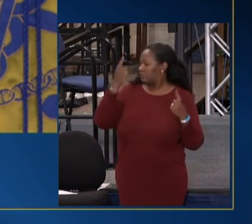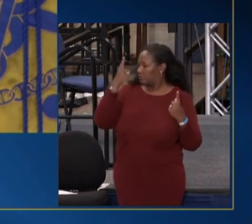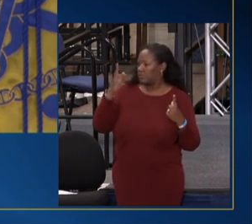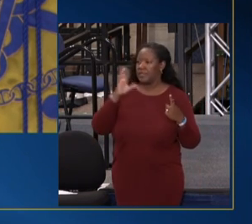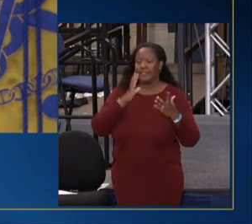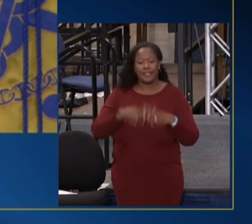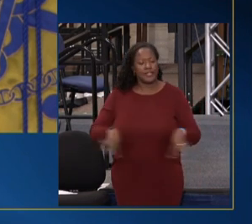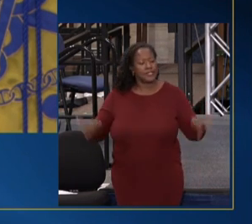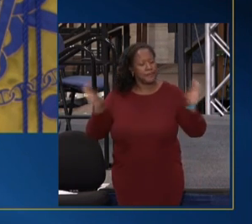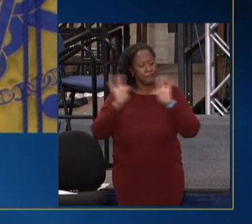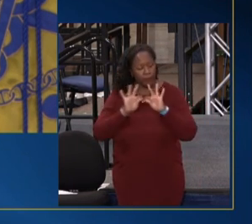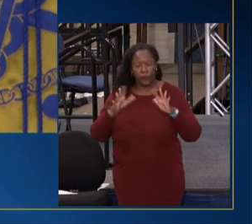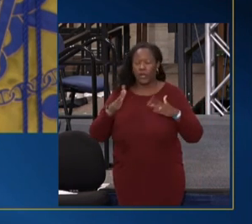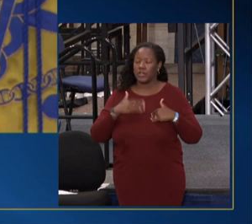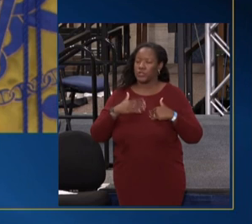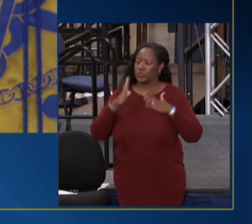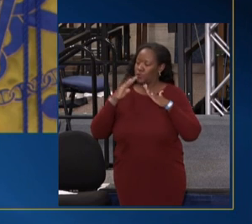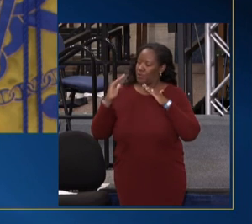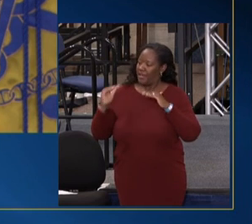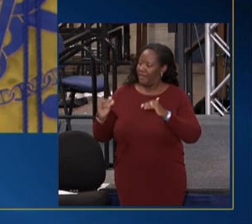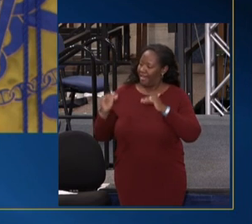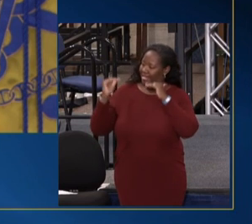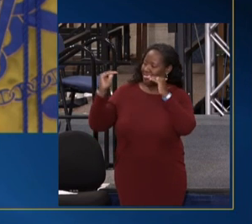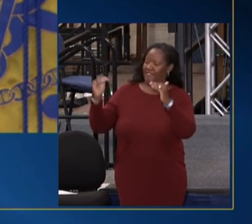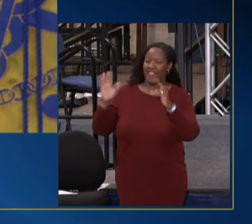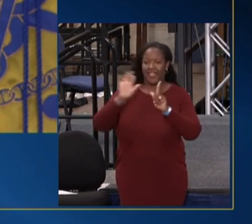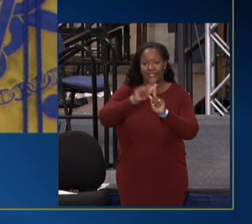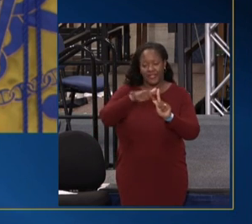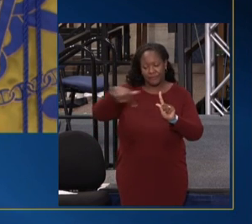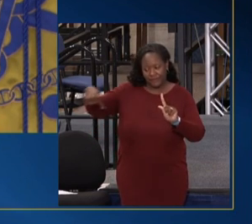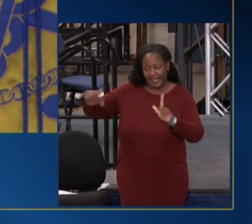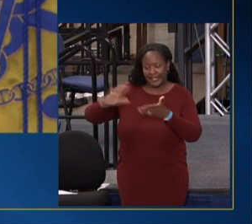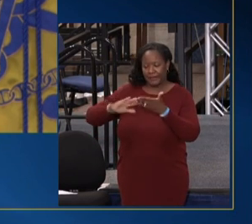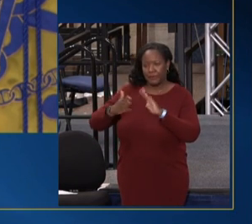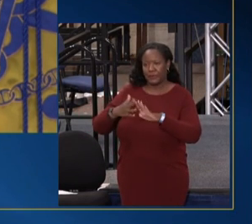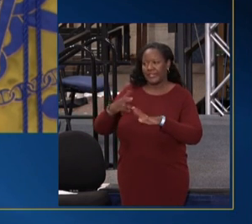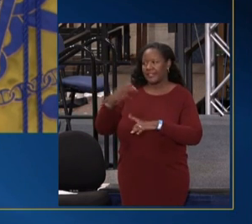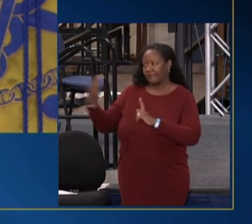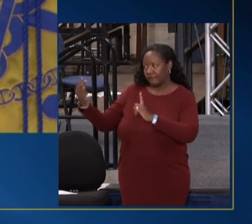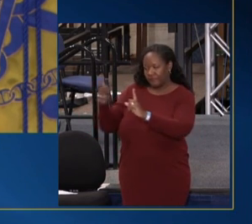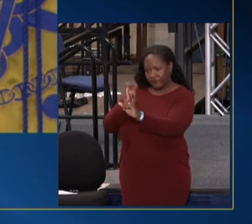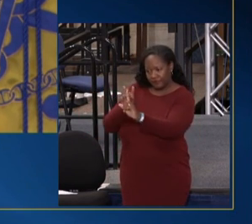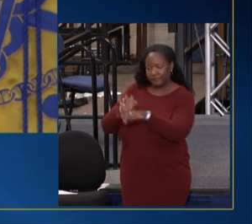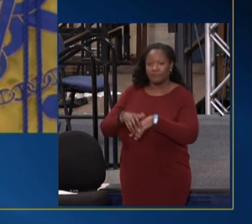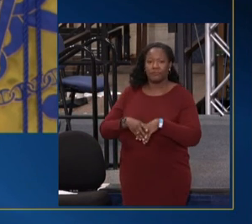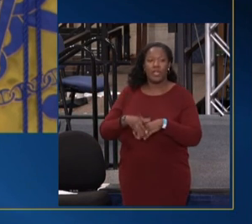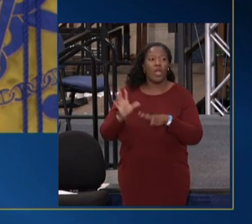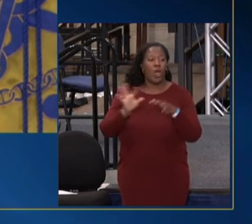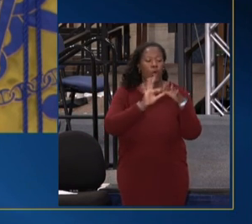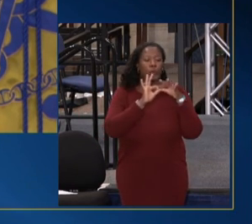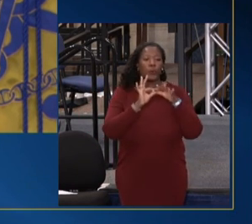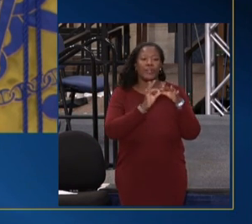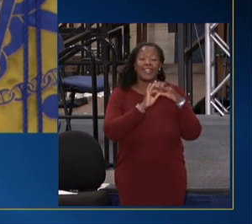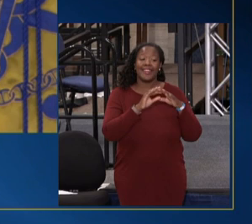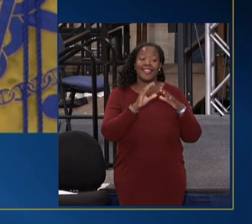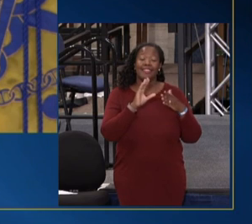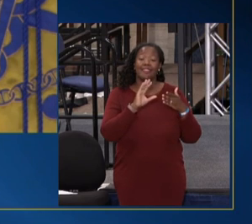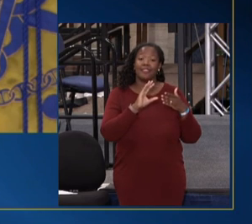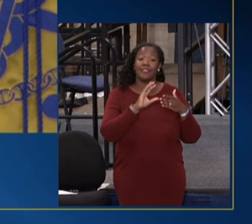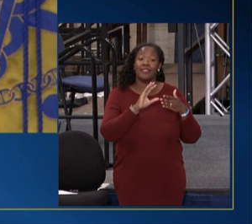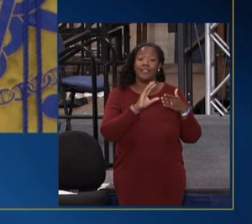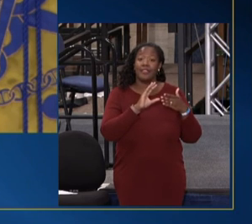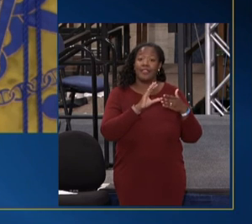elevating LGBTQI+ voices. Our LGBTQI+ coordinating committee meets monthly, and